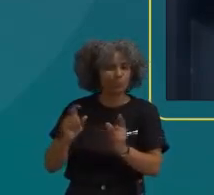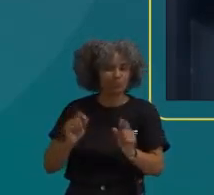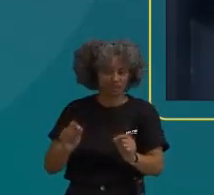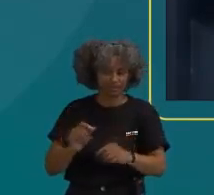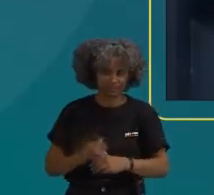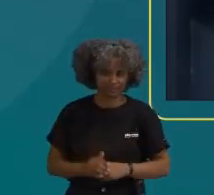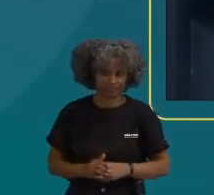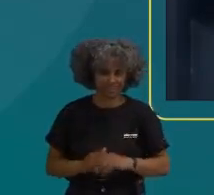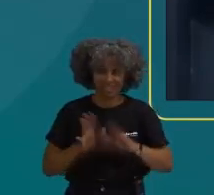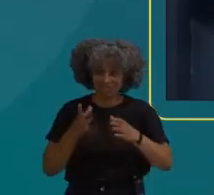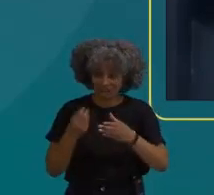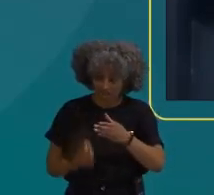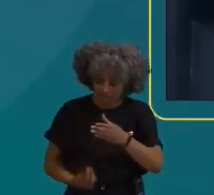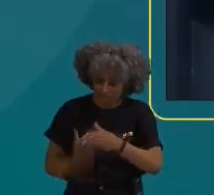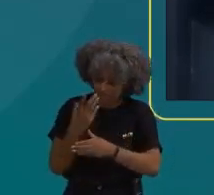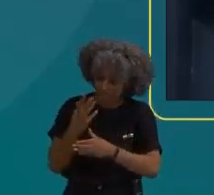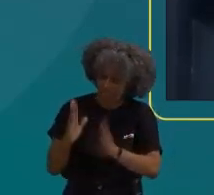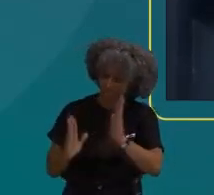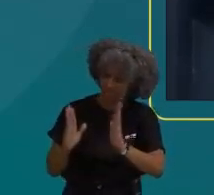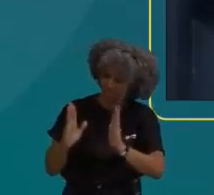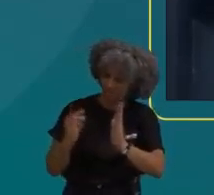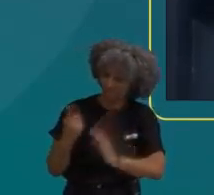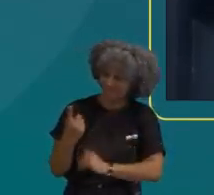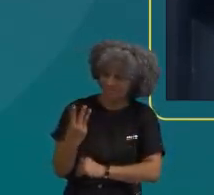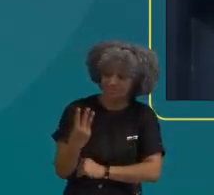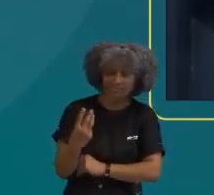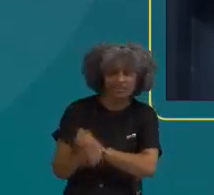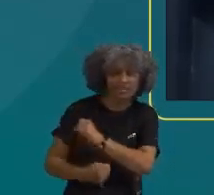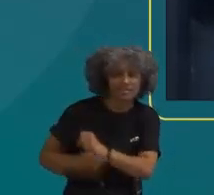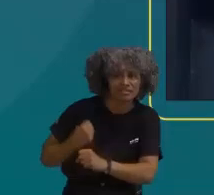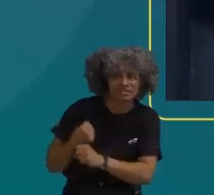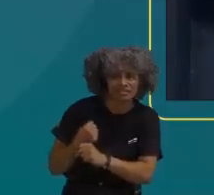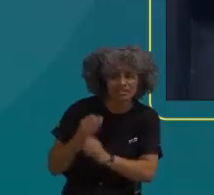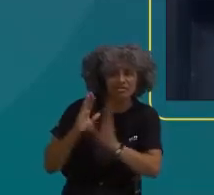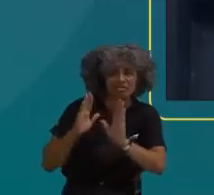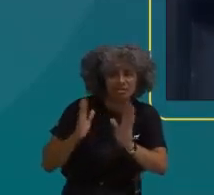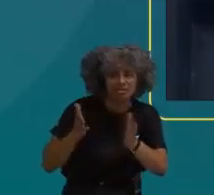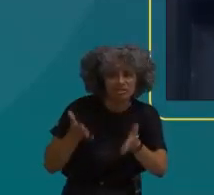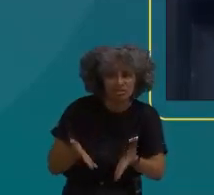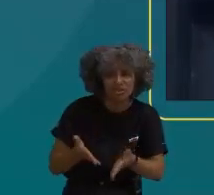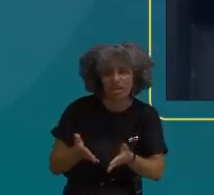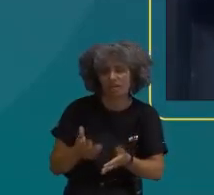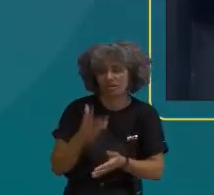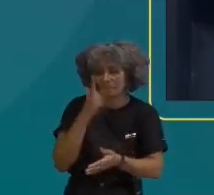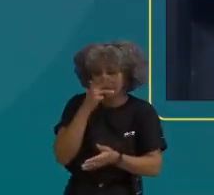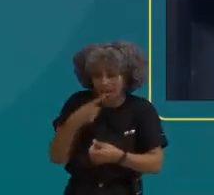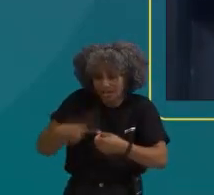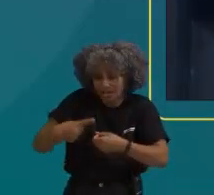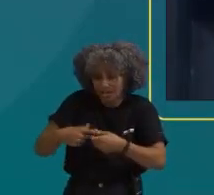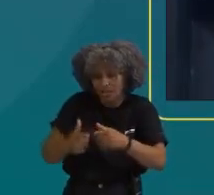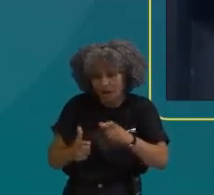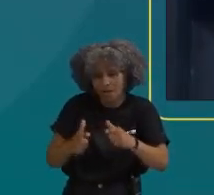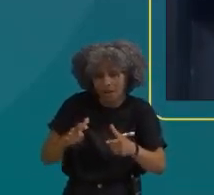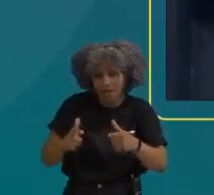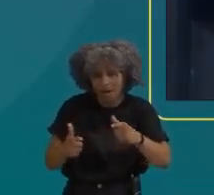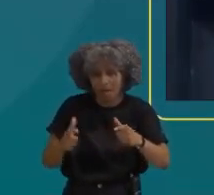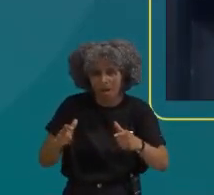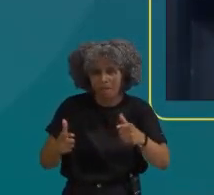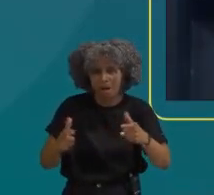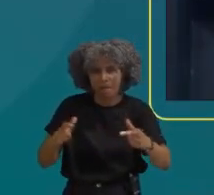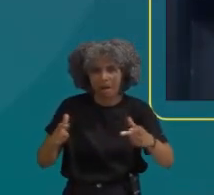economy that's highly urbanizing because of our strategies that allowed us to move from